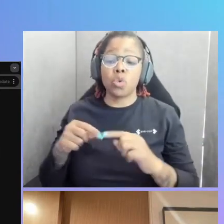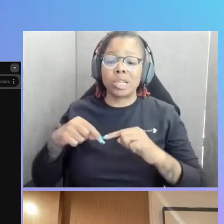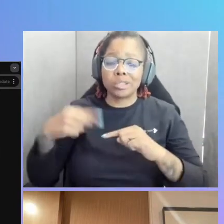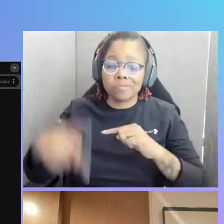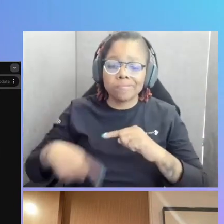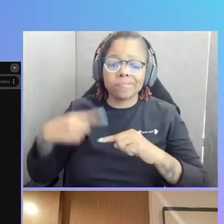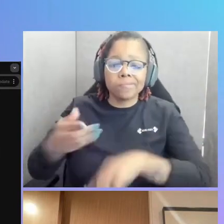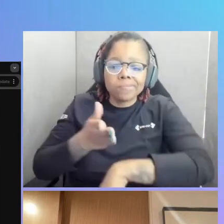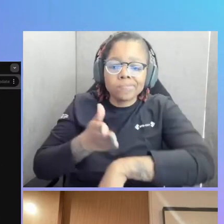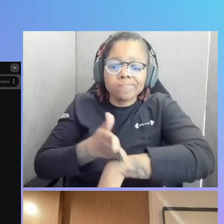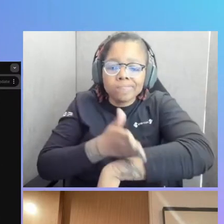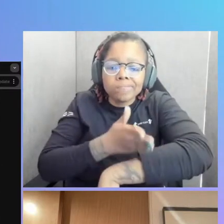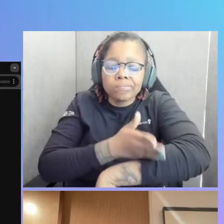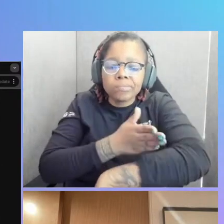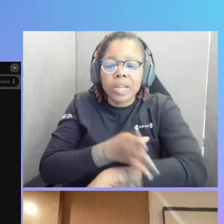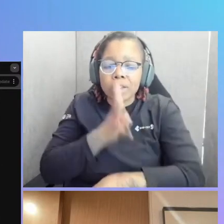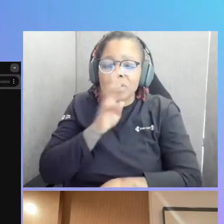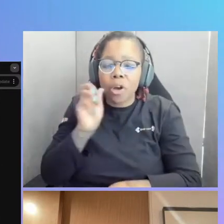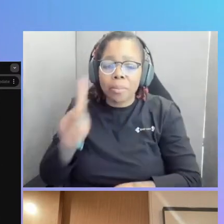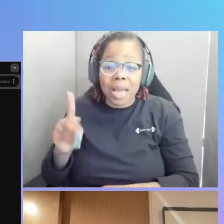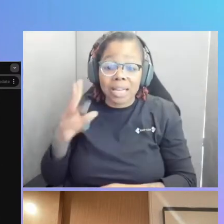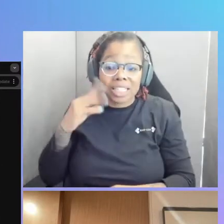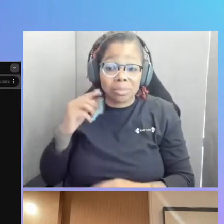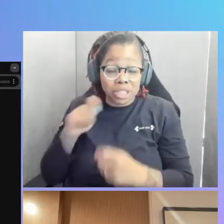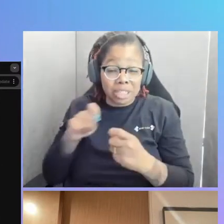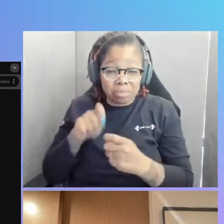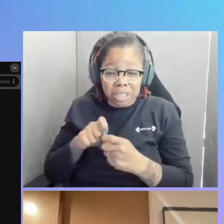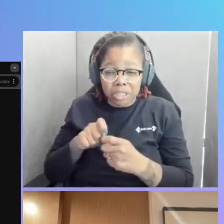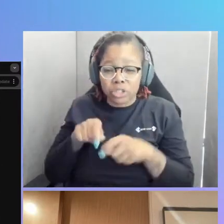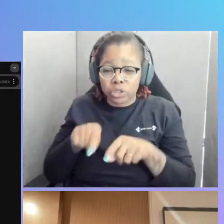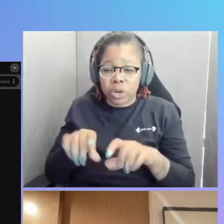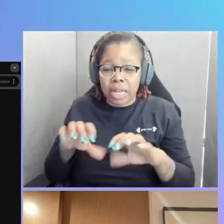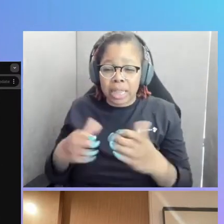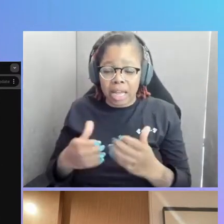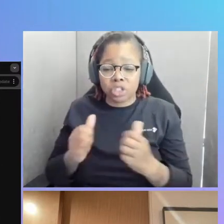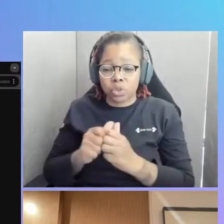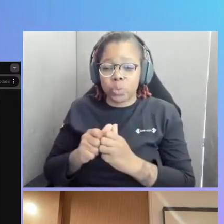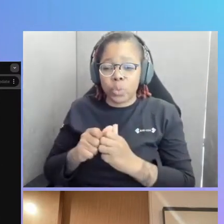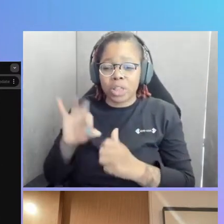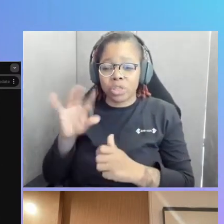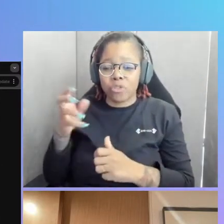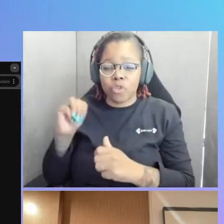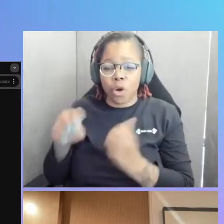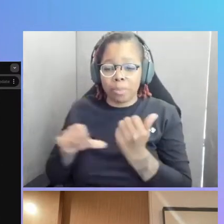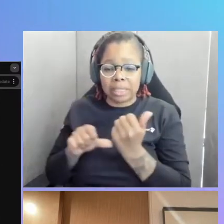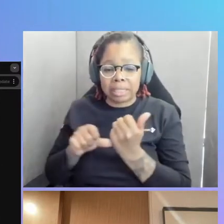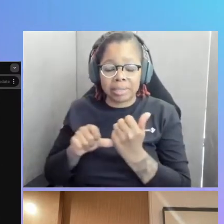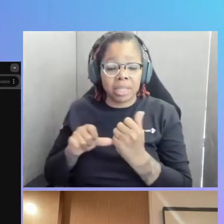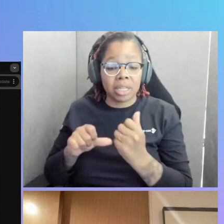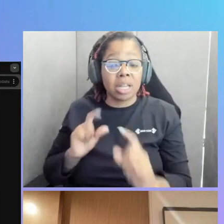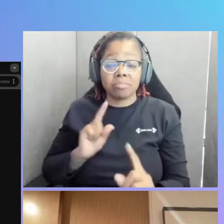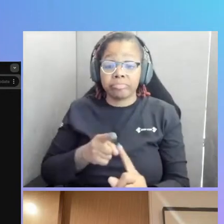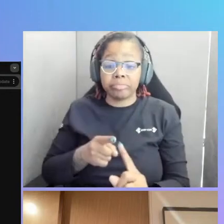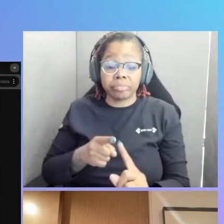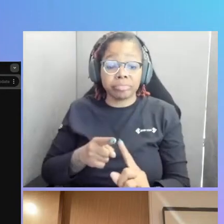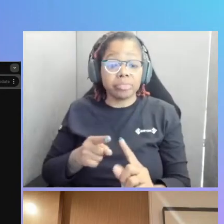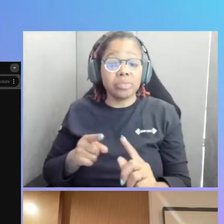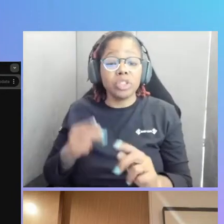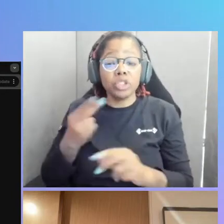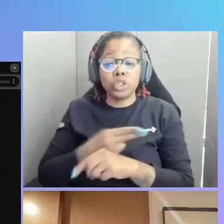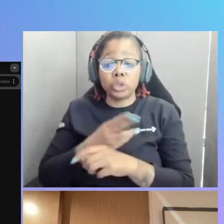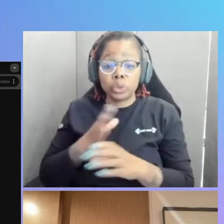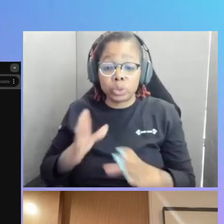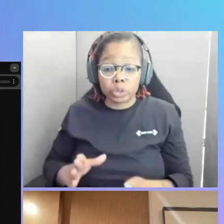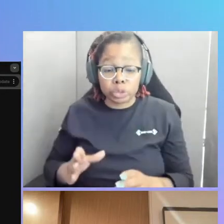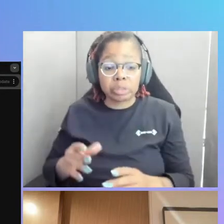experience, particularly in class with Form Assist. And again, ultimately users